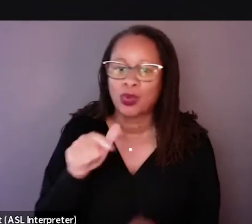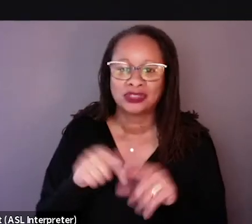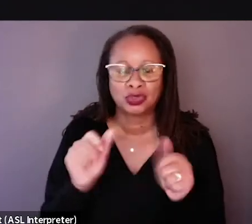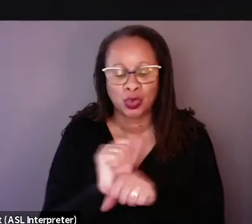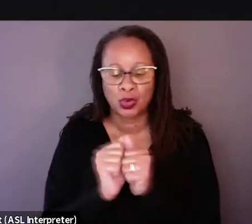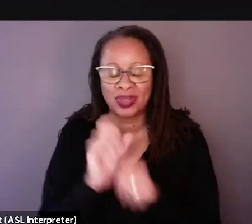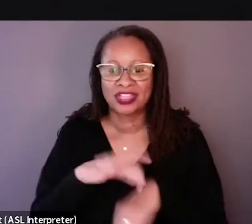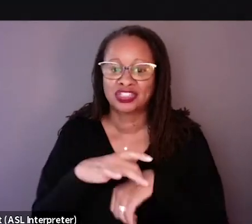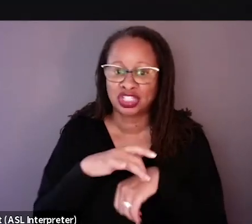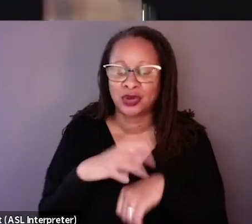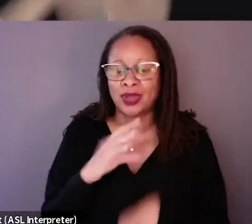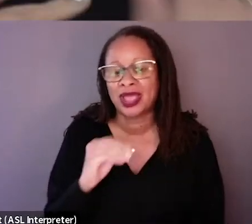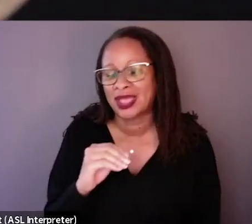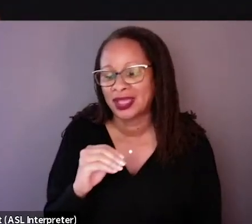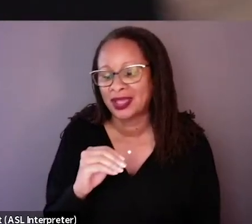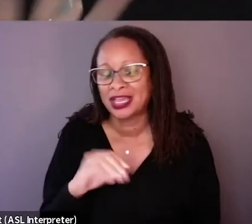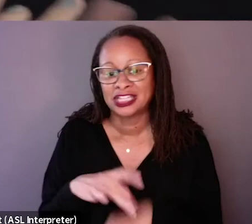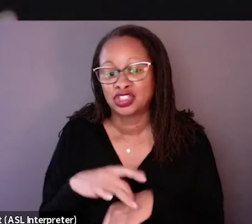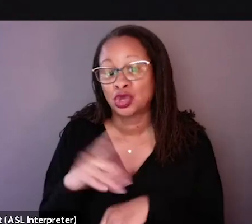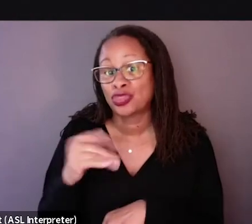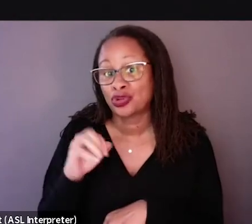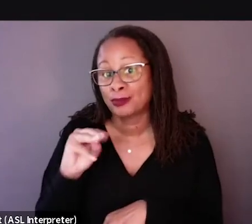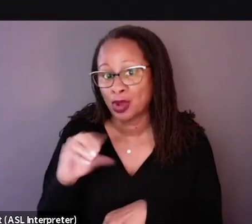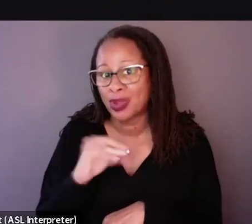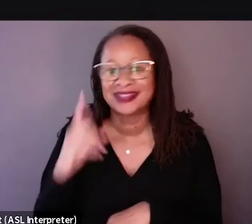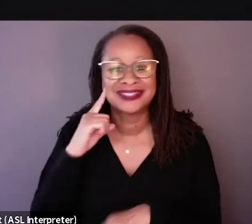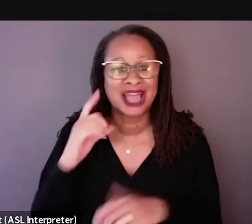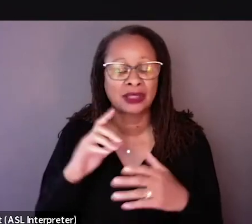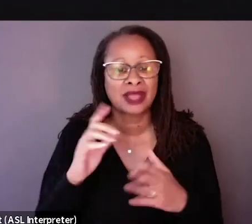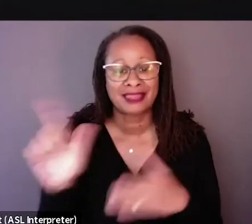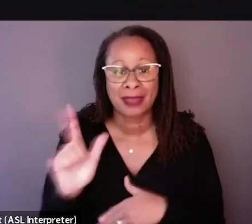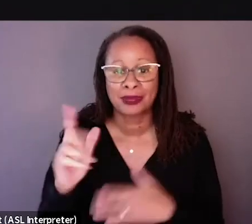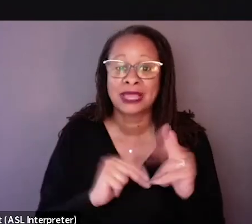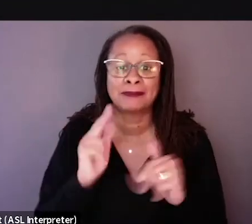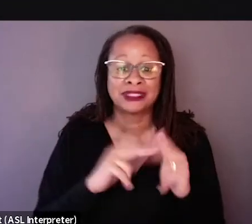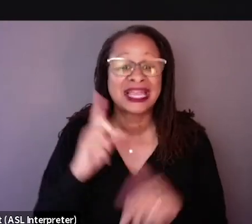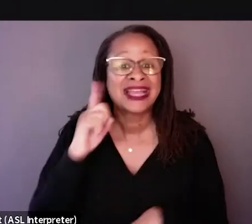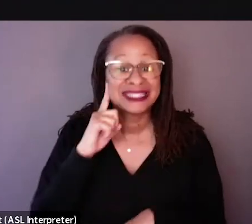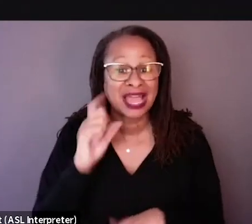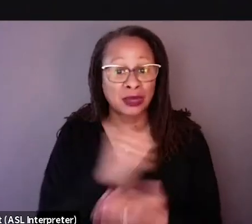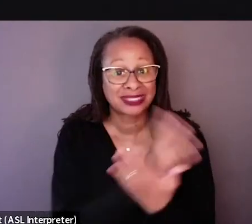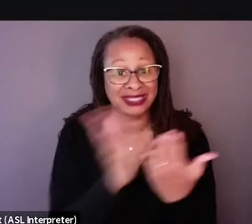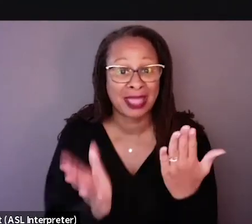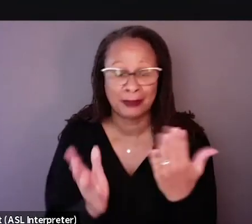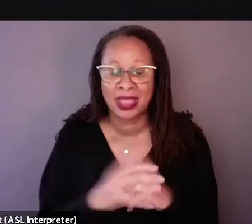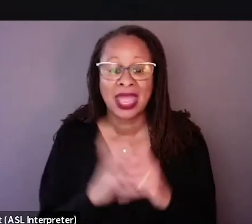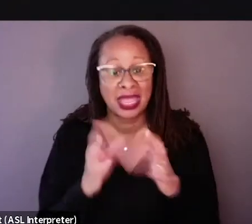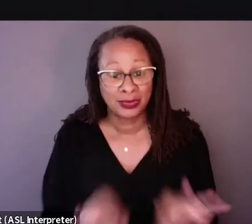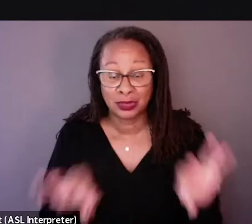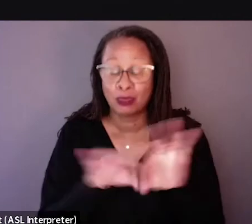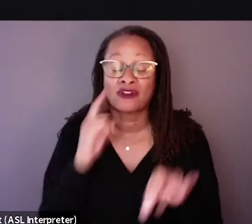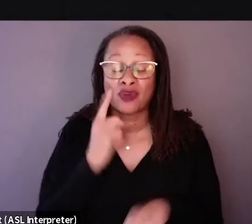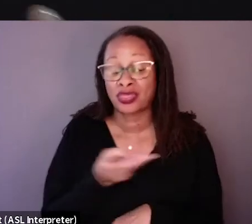volcano sound libraries in actually building these soundscapes. It was important to them to be scientifically